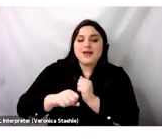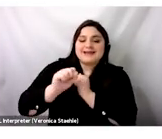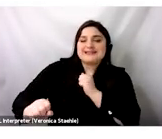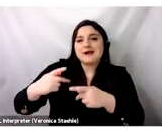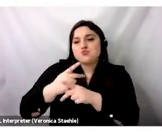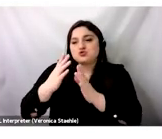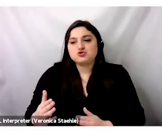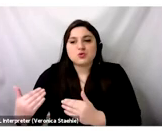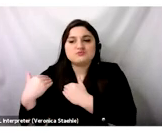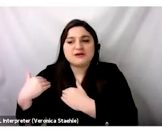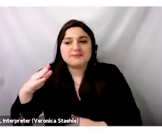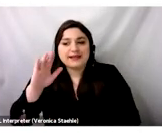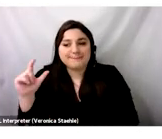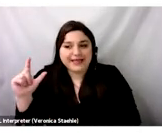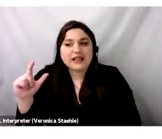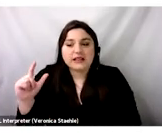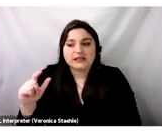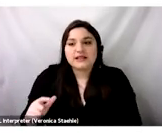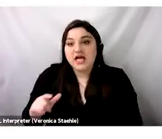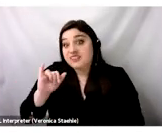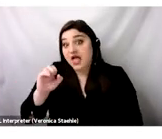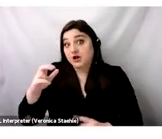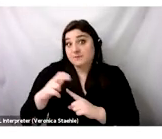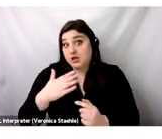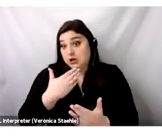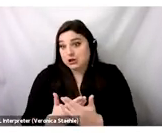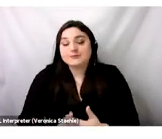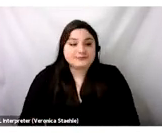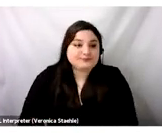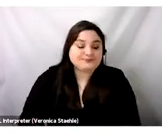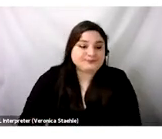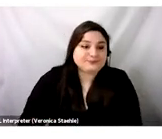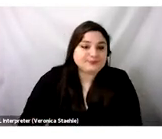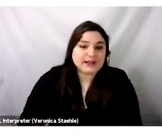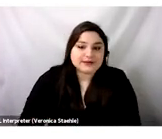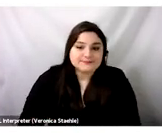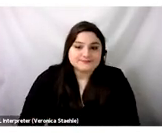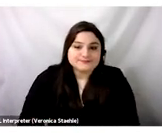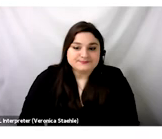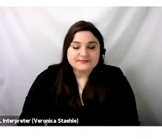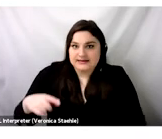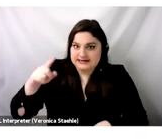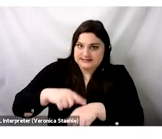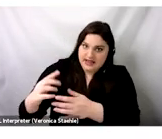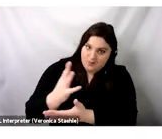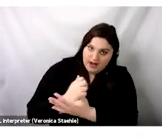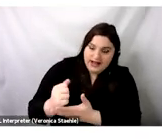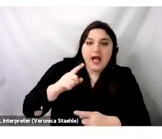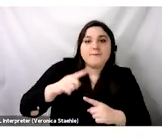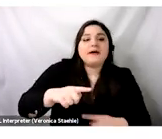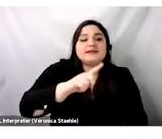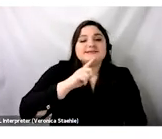could be pretty great. Okay, I don't have much time. So this is another example of a whole